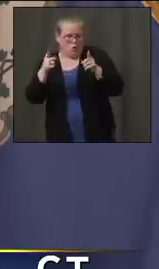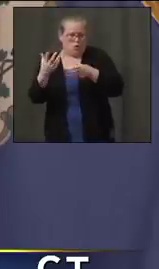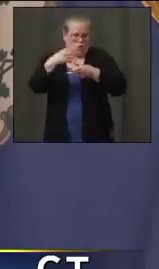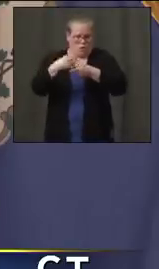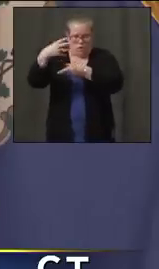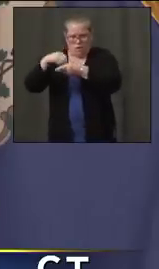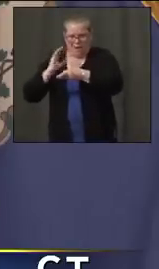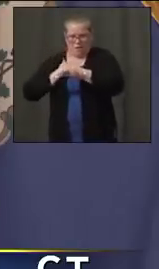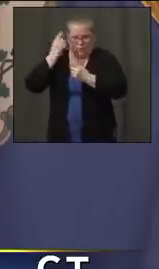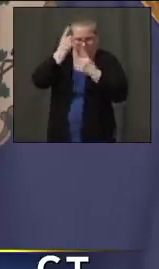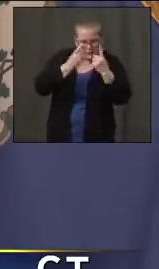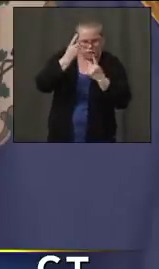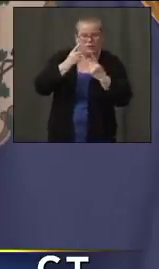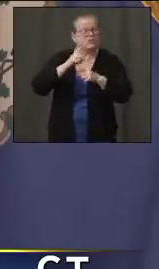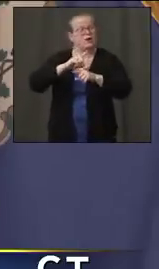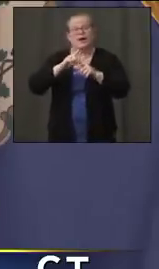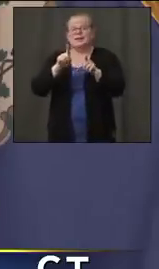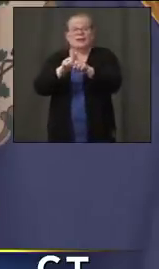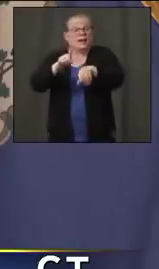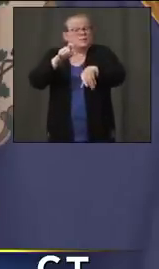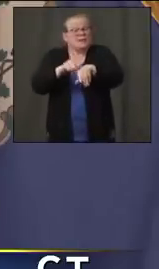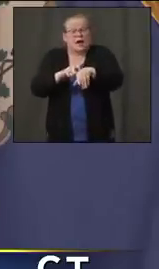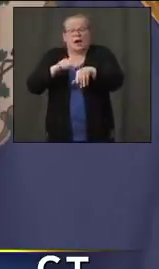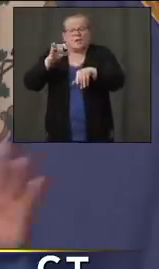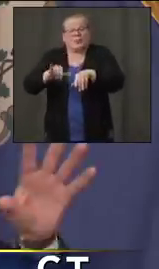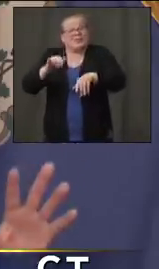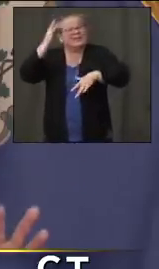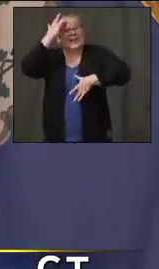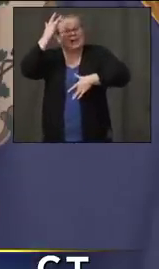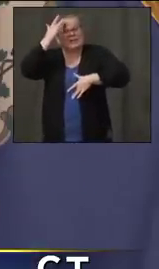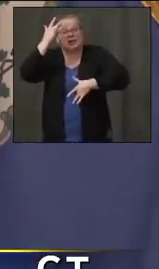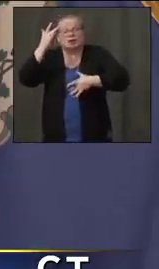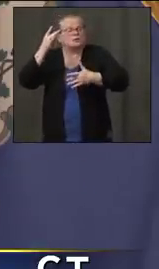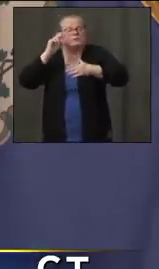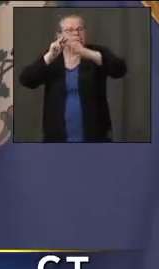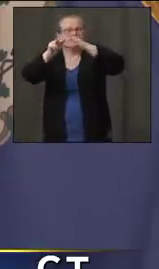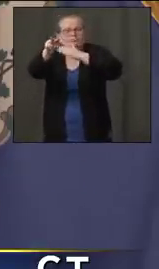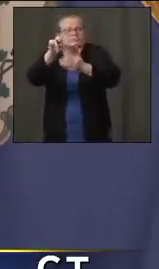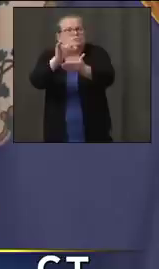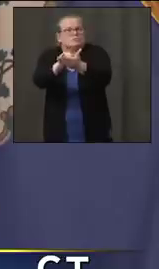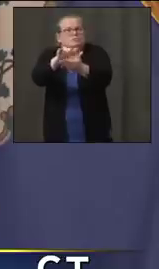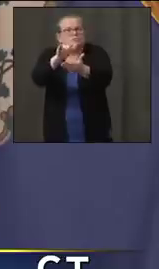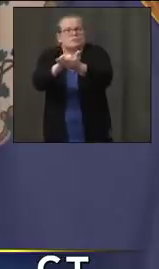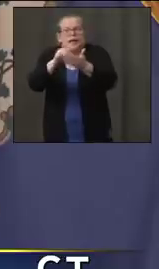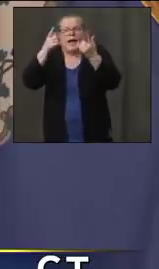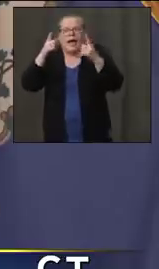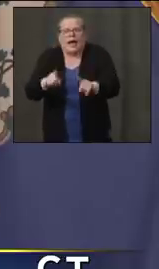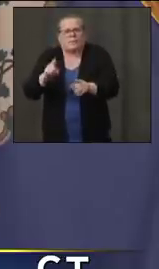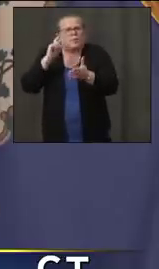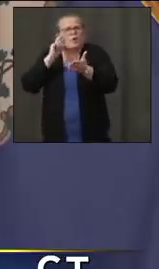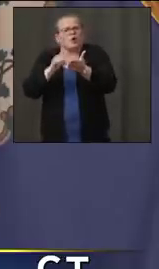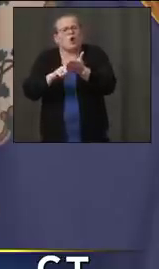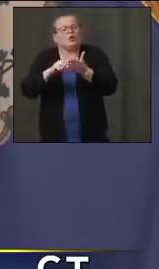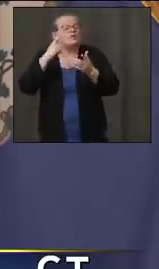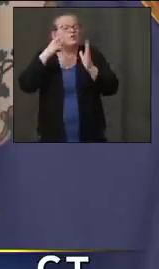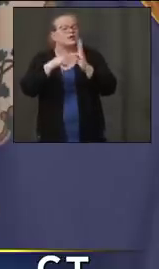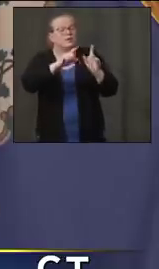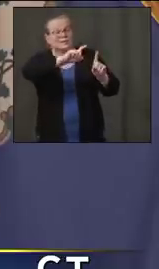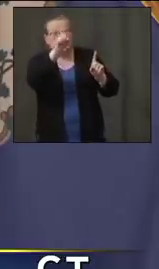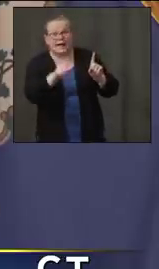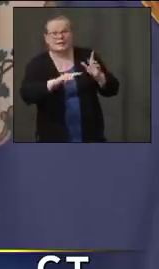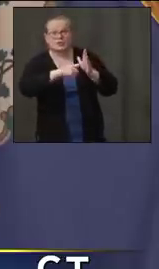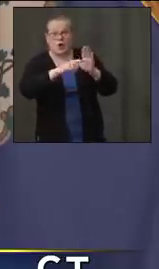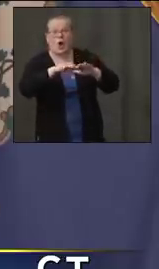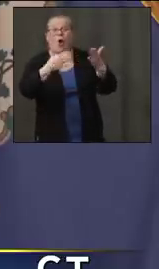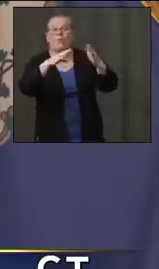see flare-ups in Texas and Georgia and India and overseas. And so, as you probably heard from